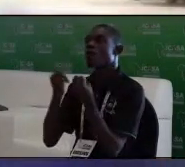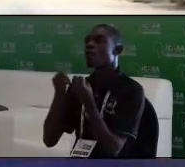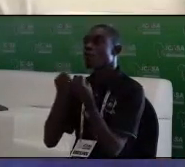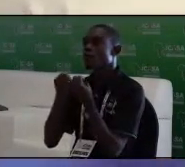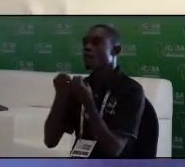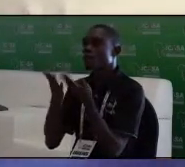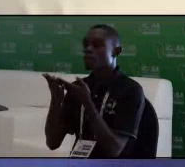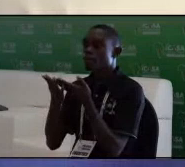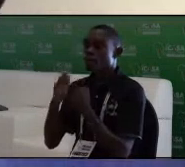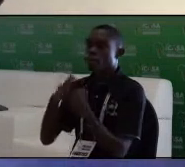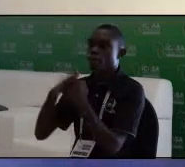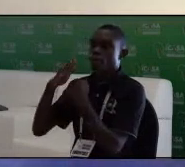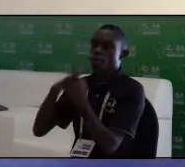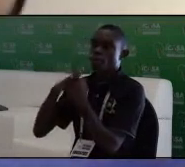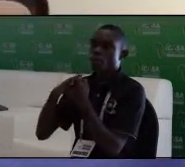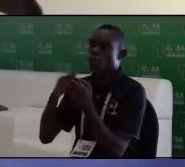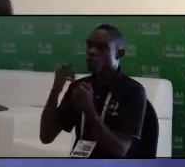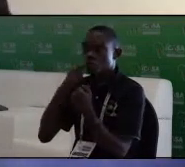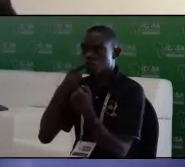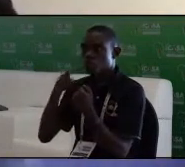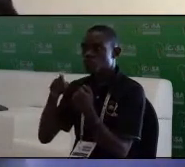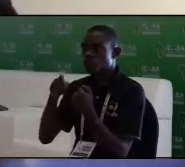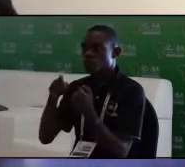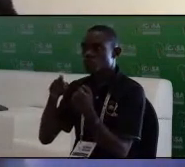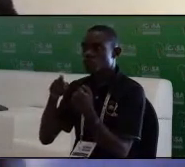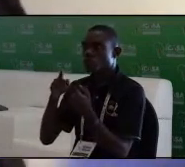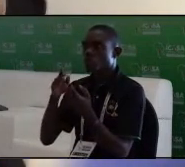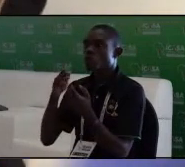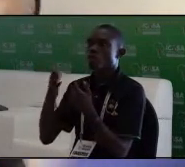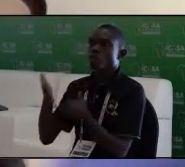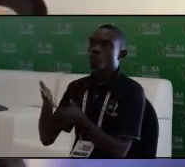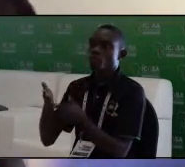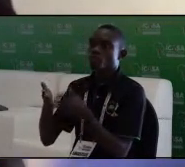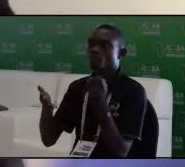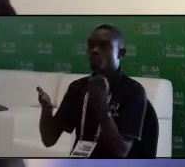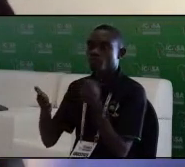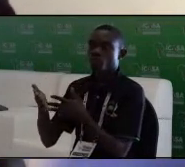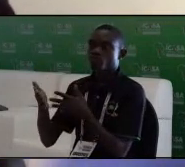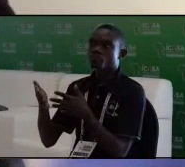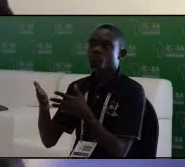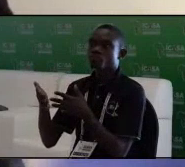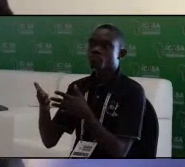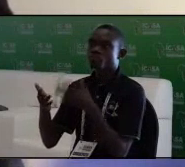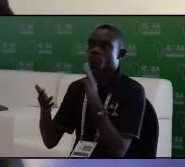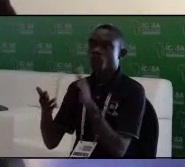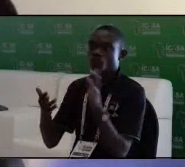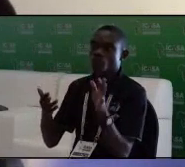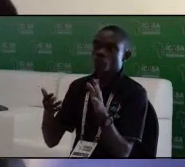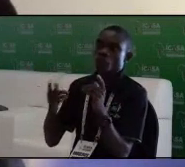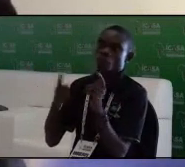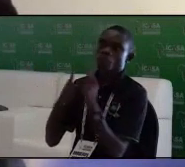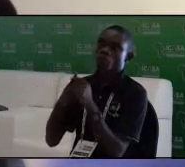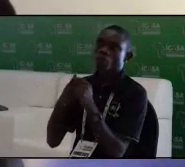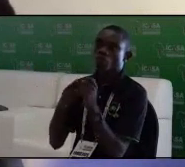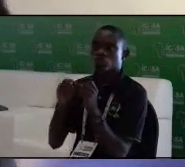we led, also through the STAR initiative, we were able to reduce the price of these blood-based products at the same level to the oral fluid